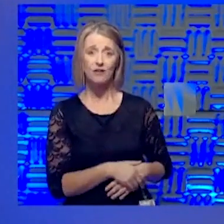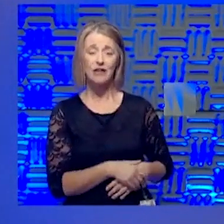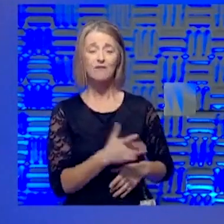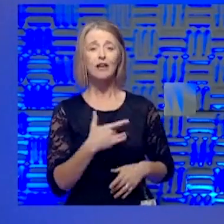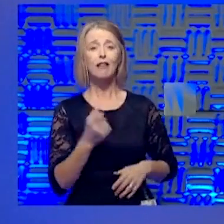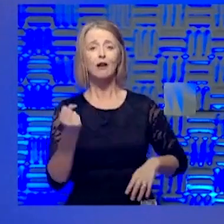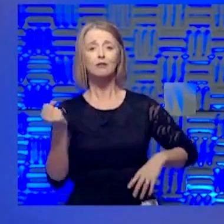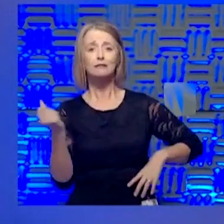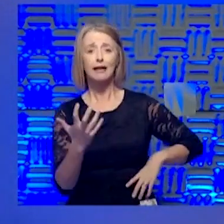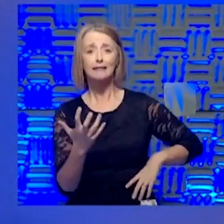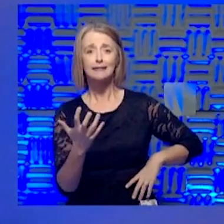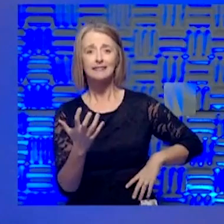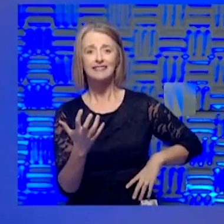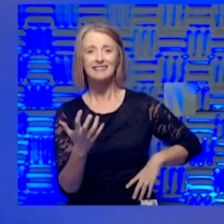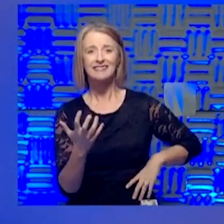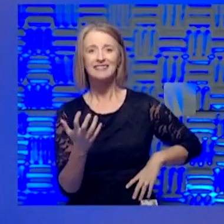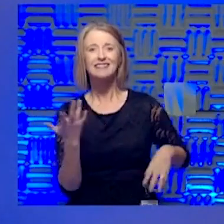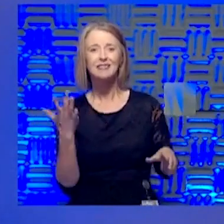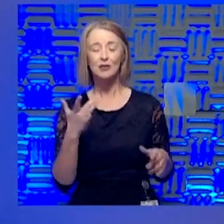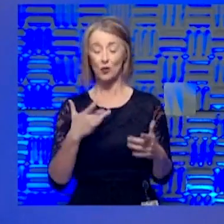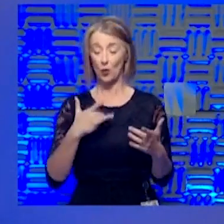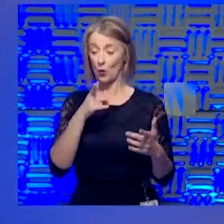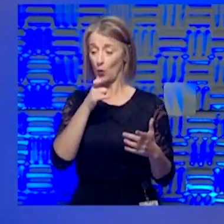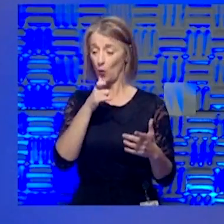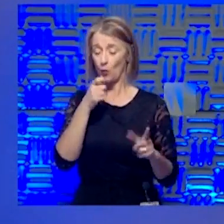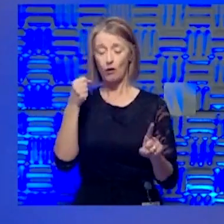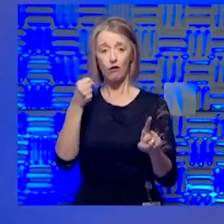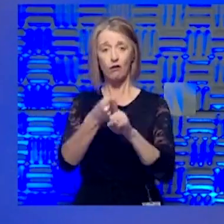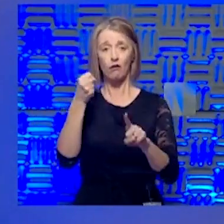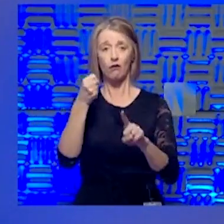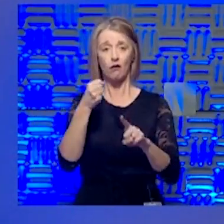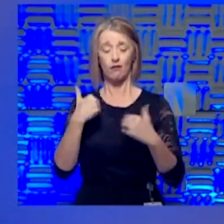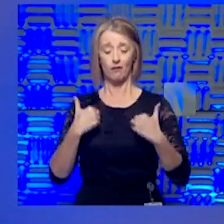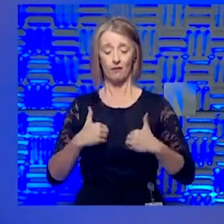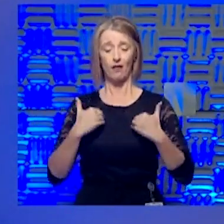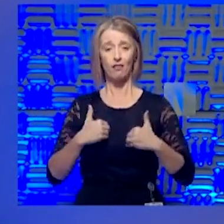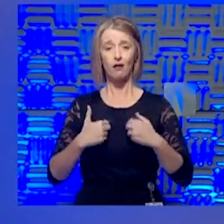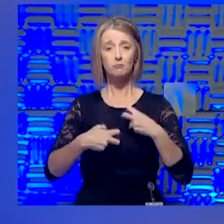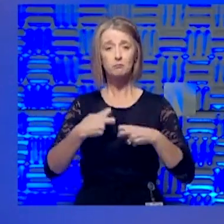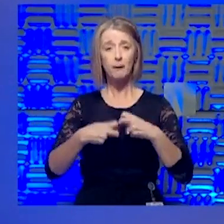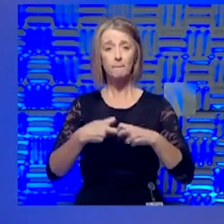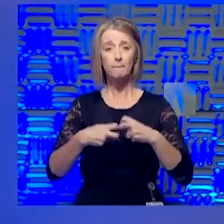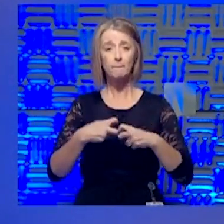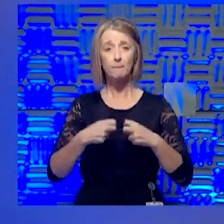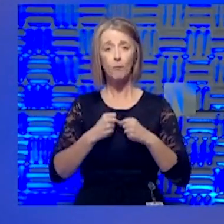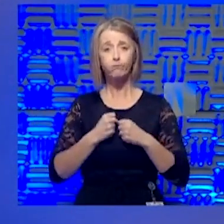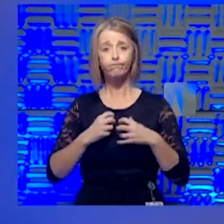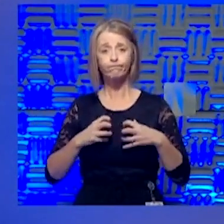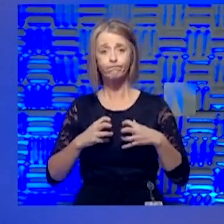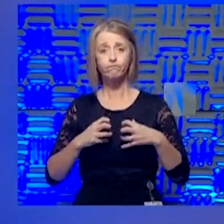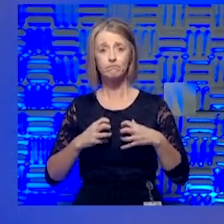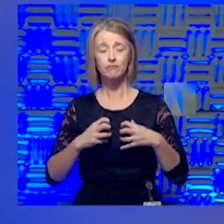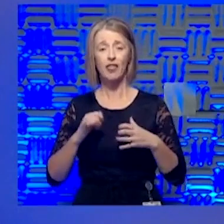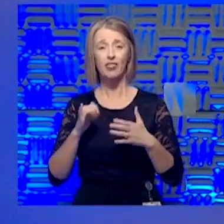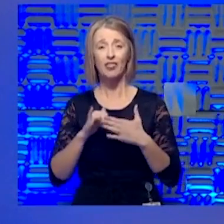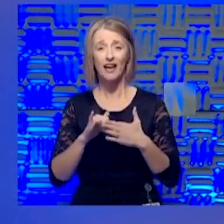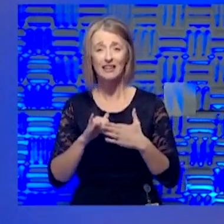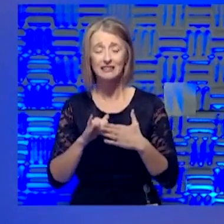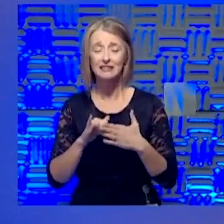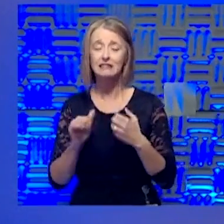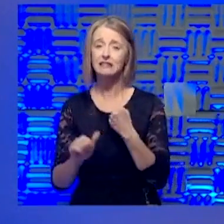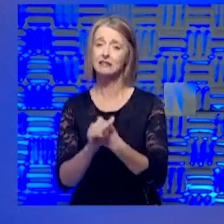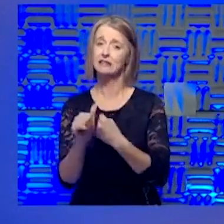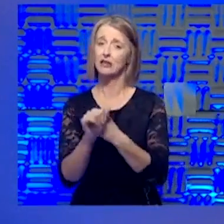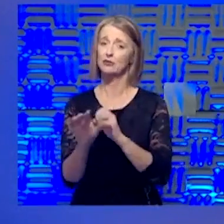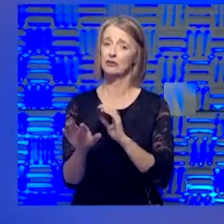we don't know who will develop that inflammatory dysregulation and that cytokine storm. And so it's very dangerous to choose,